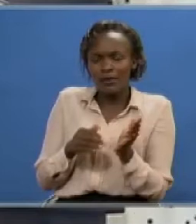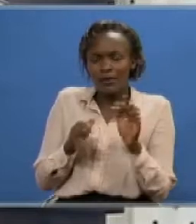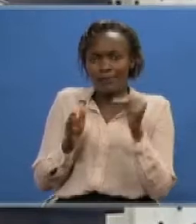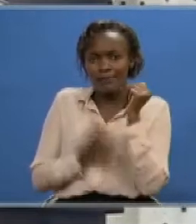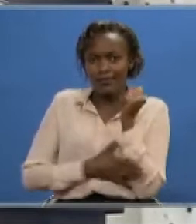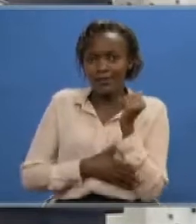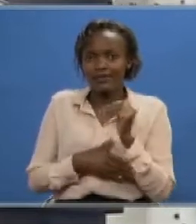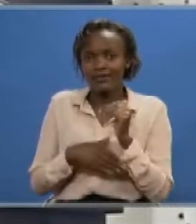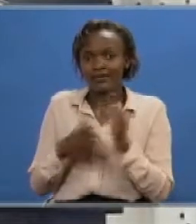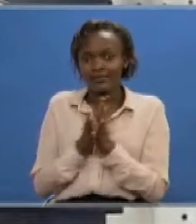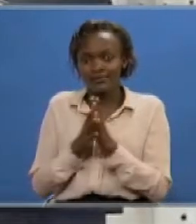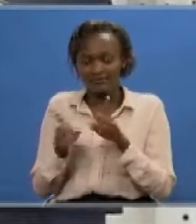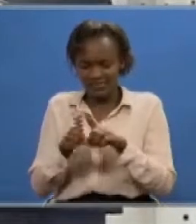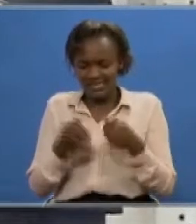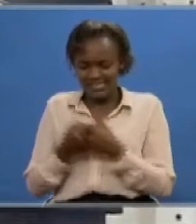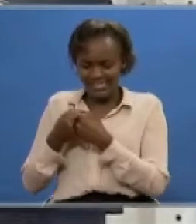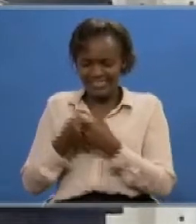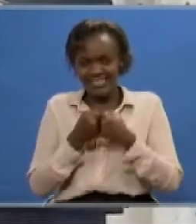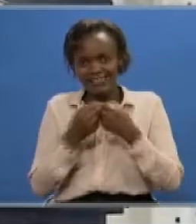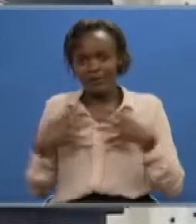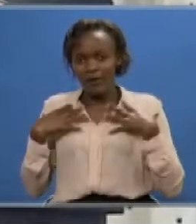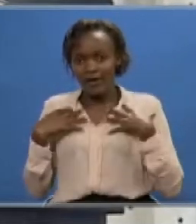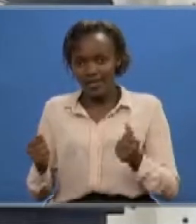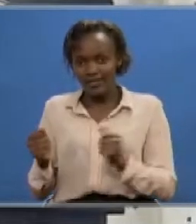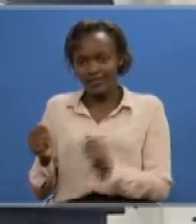pose a challenge to our health infrastructure,